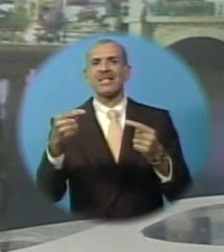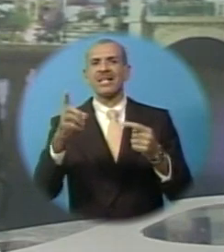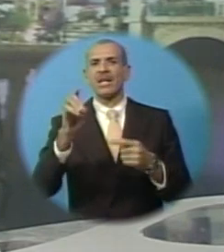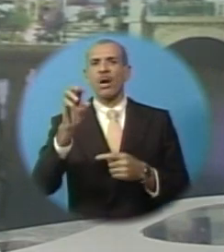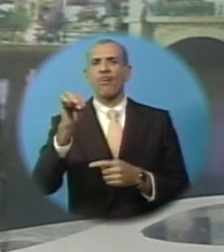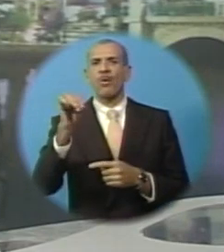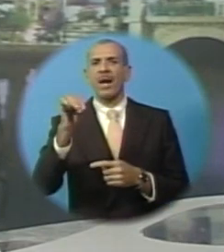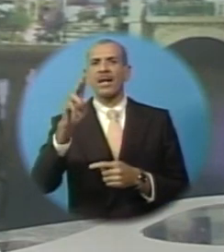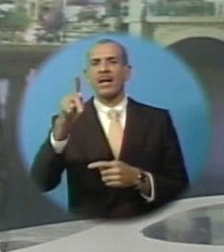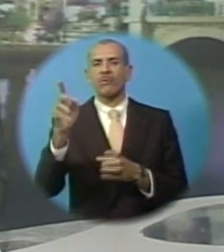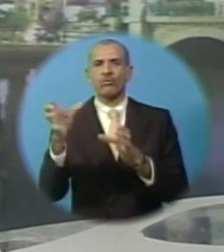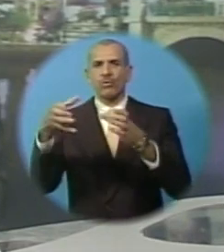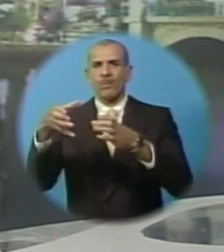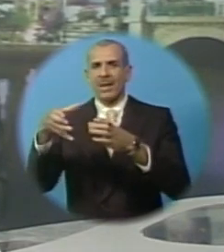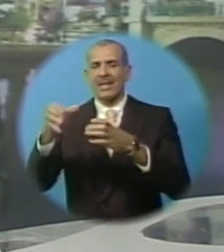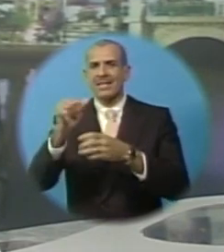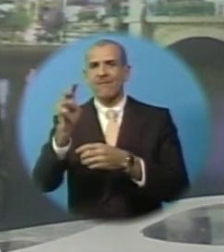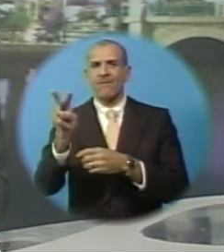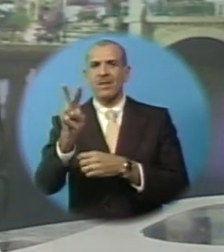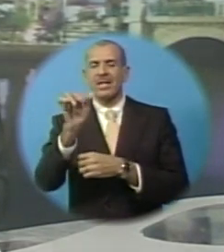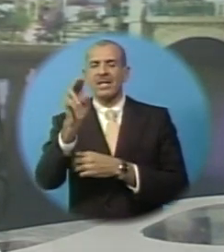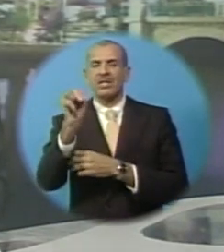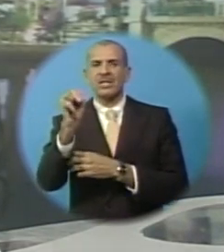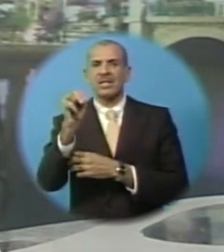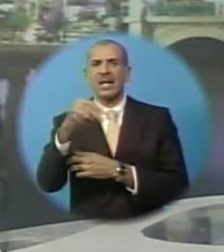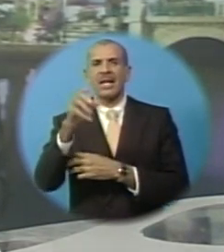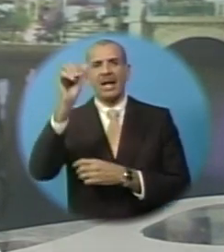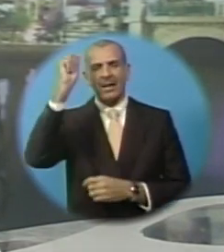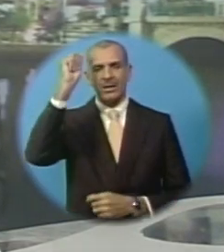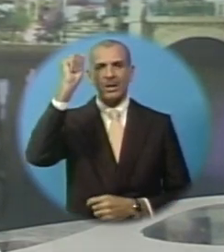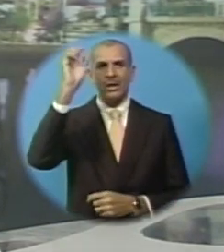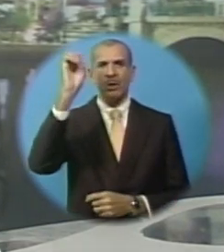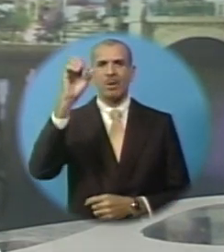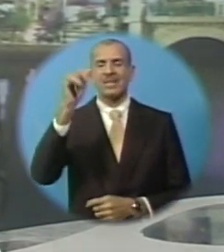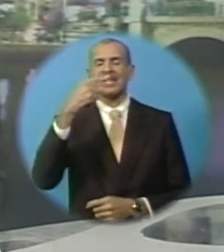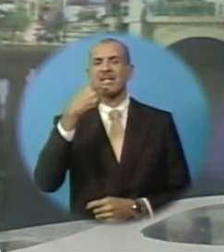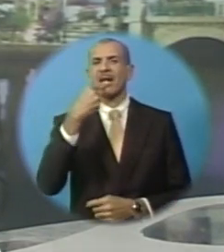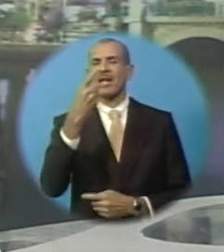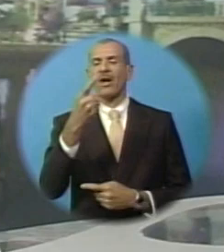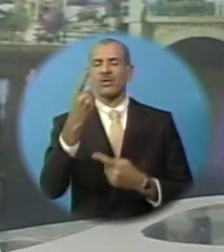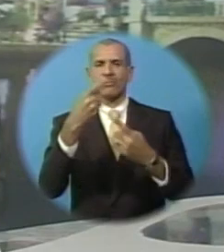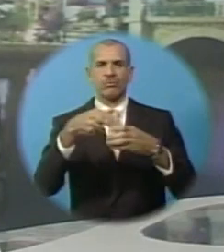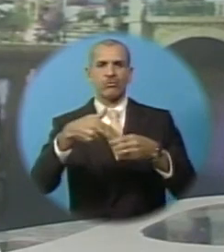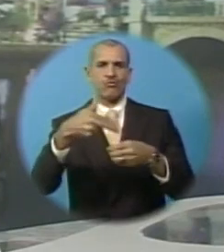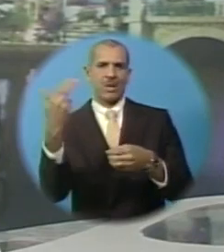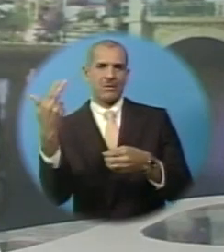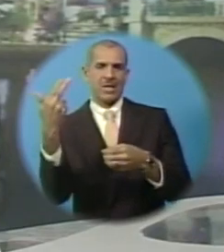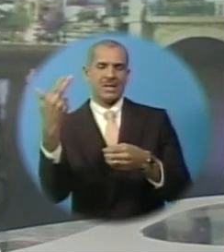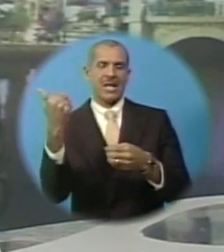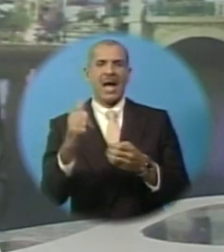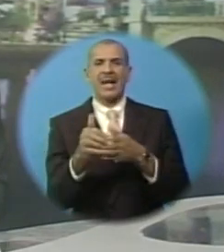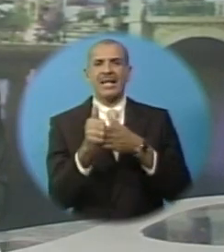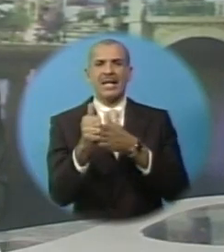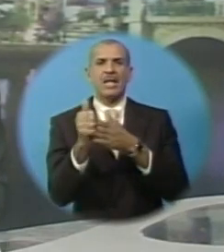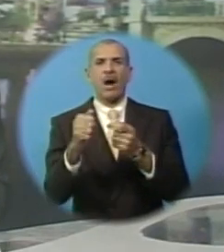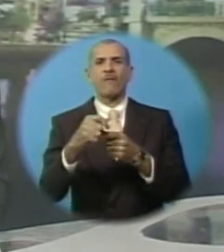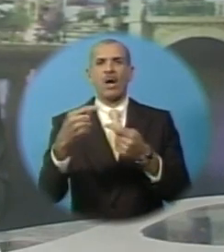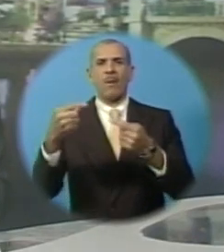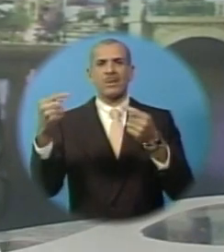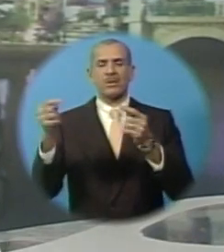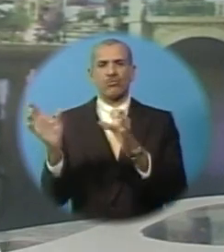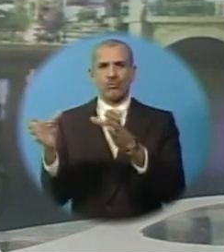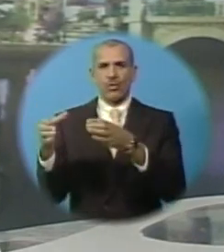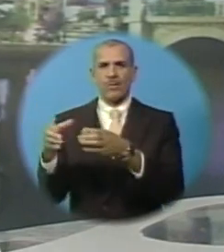St. Vincent and the Grenadines, Arnim Eustace, has announced his resignation from that post and as leader of the opposition.